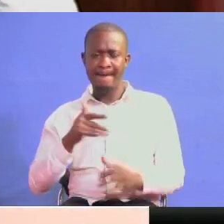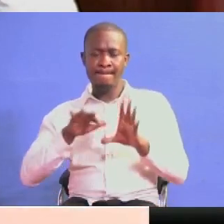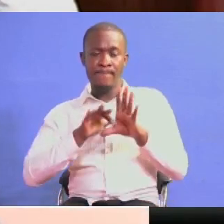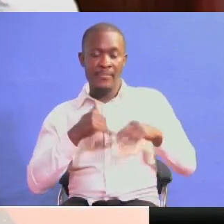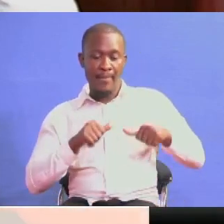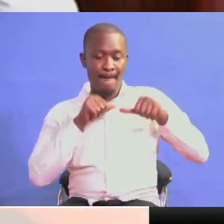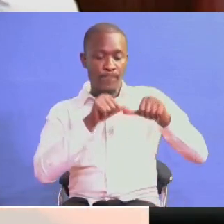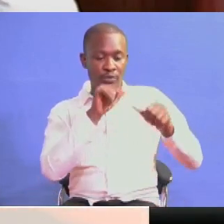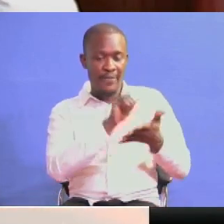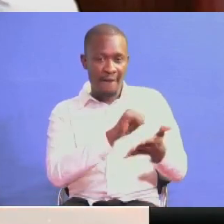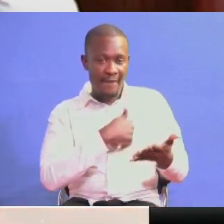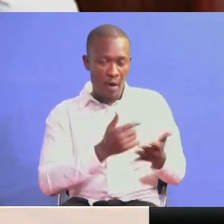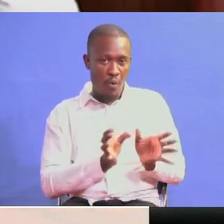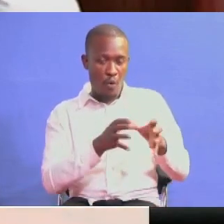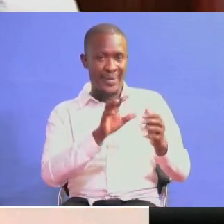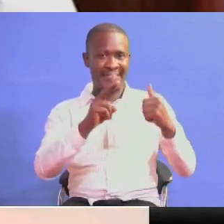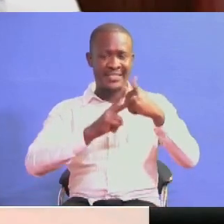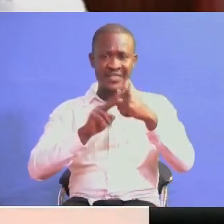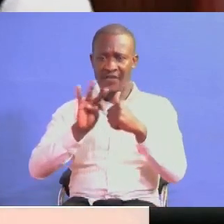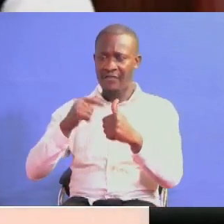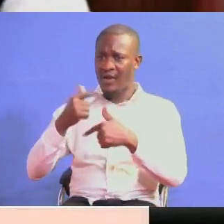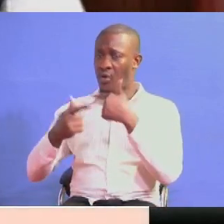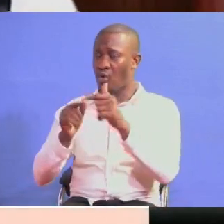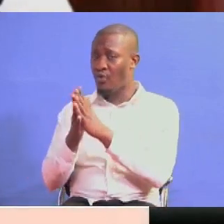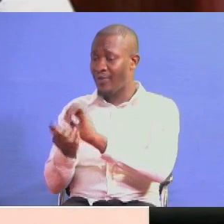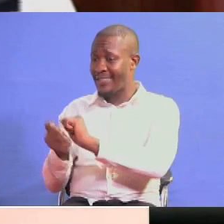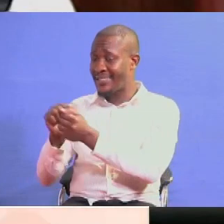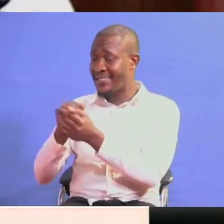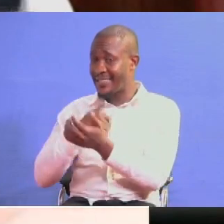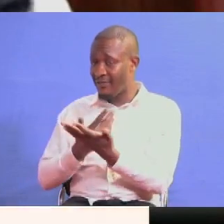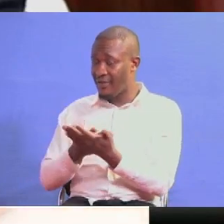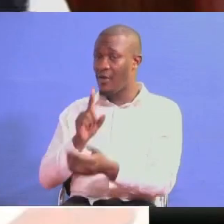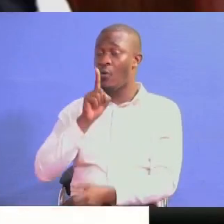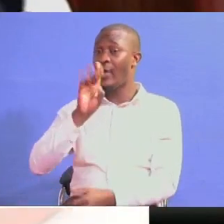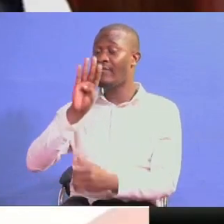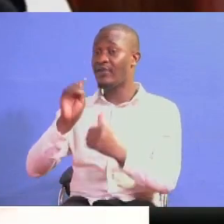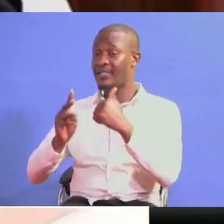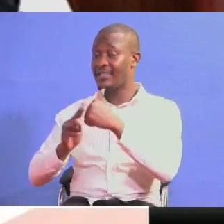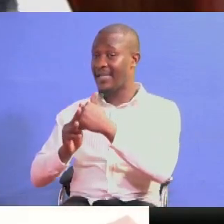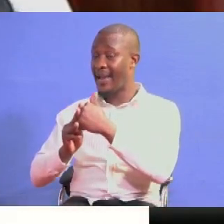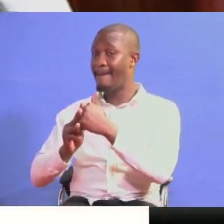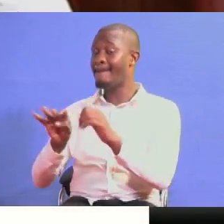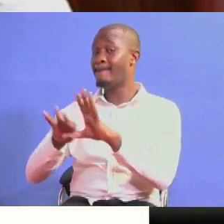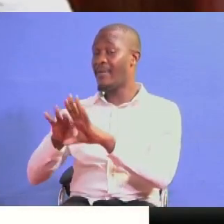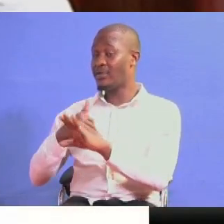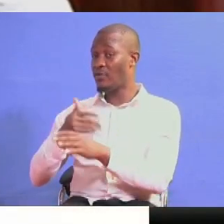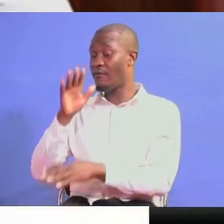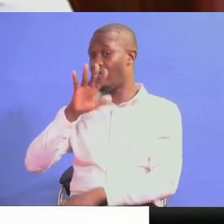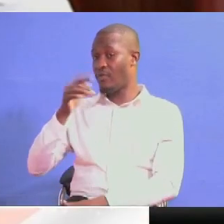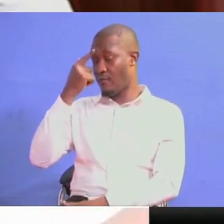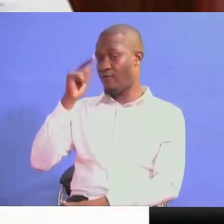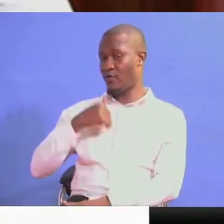in the committee, seven of them went and turned the verdict of 149 members of Parliament. And Mr. Speaker, for the